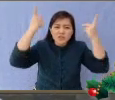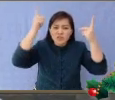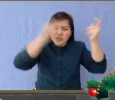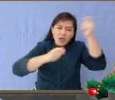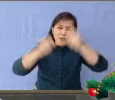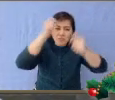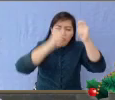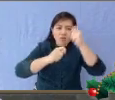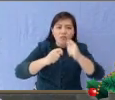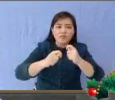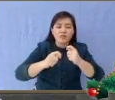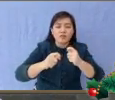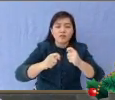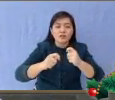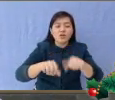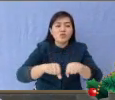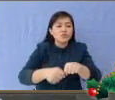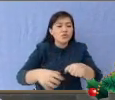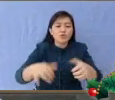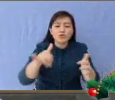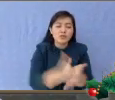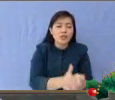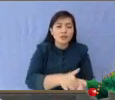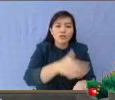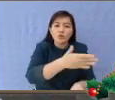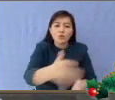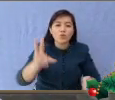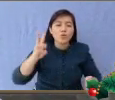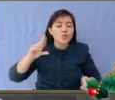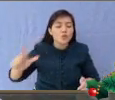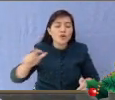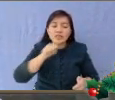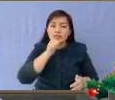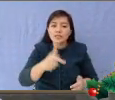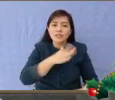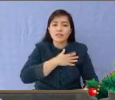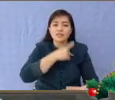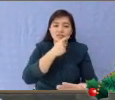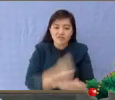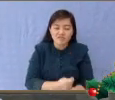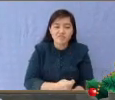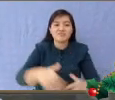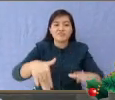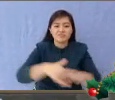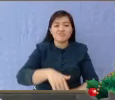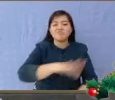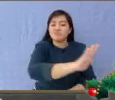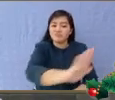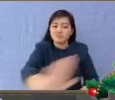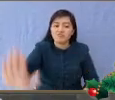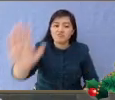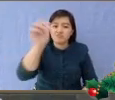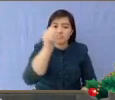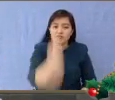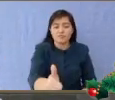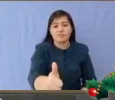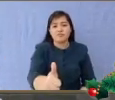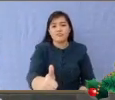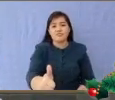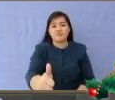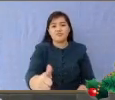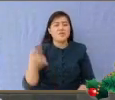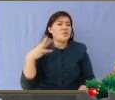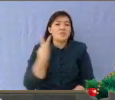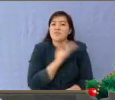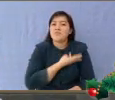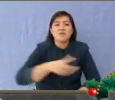measure, so that you will not trust in yourselves, but to trust God who raised the dead.